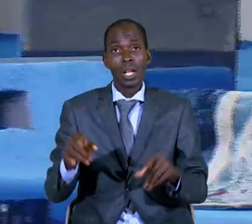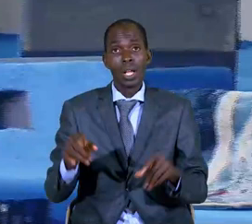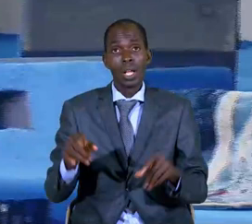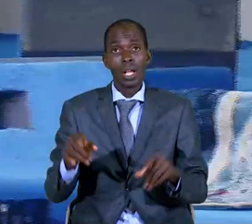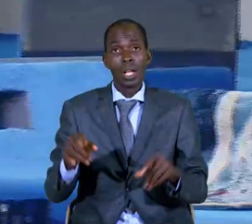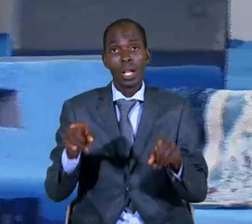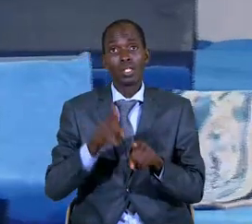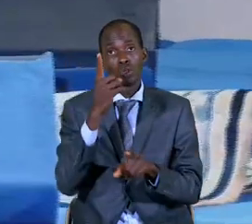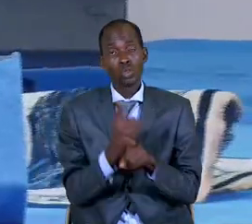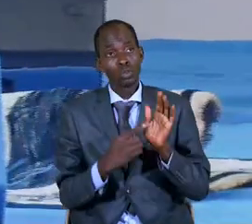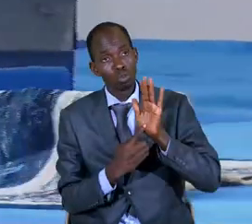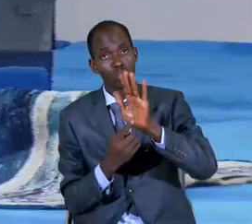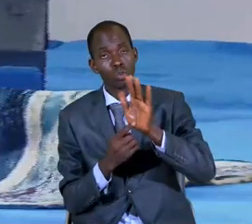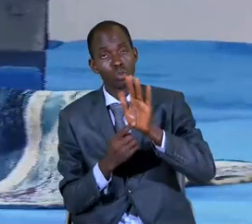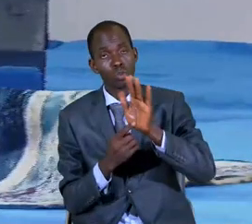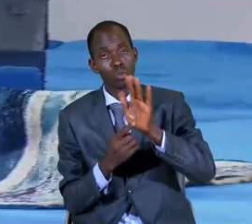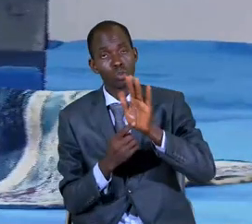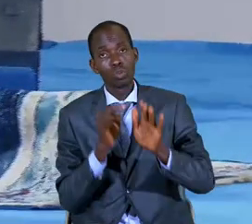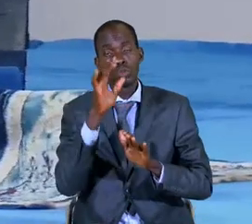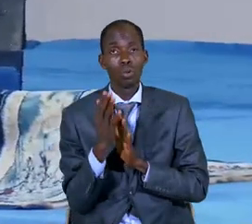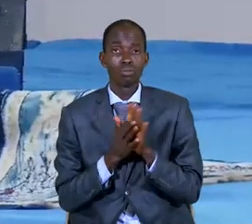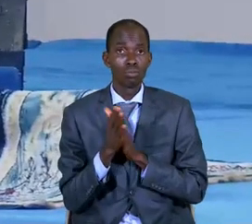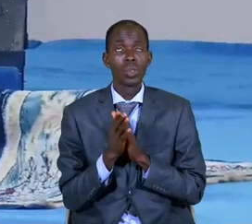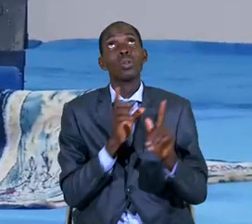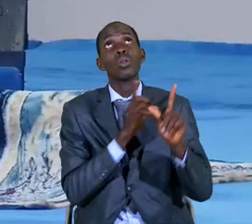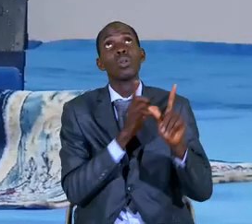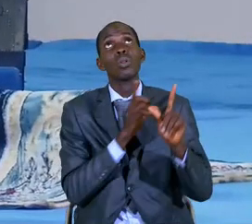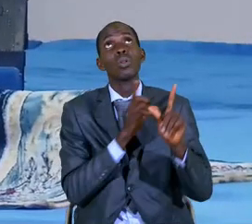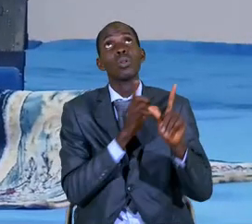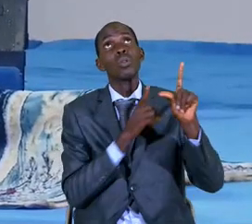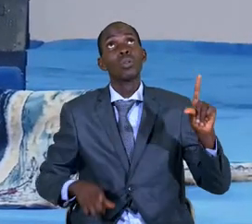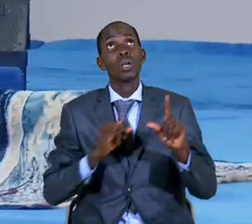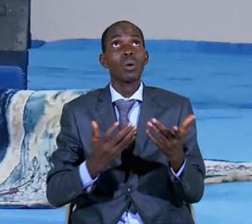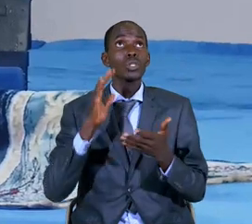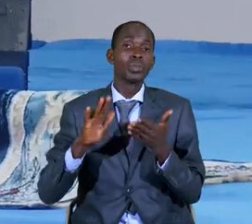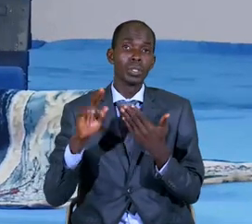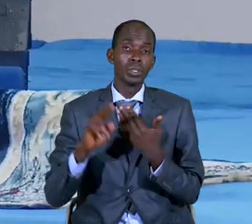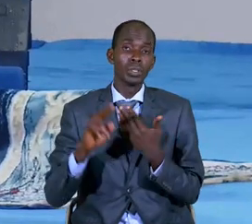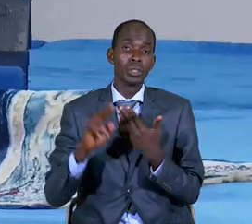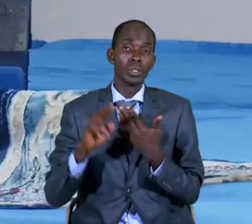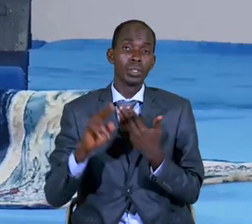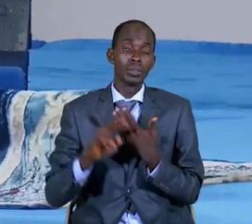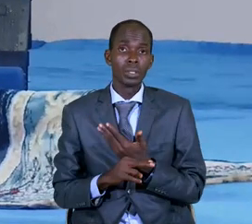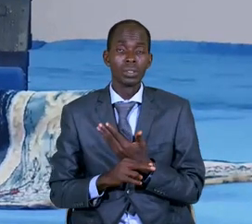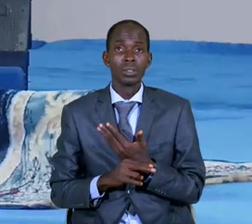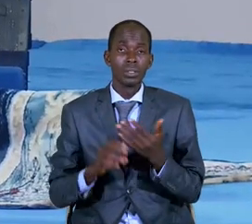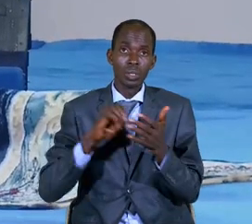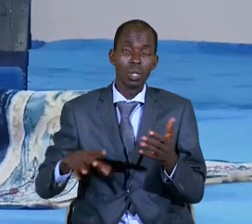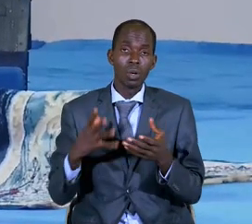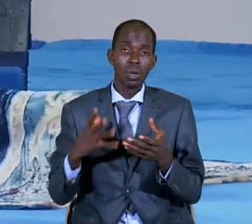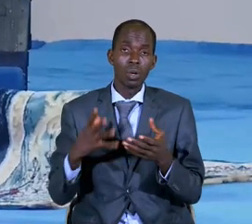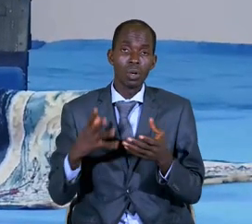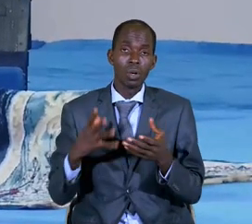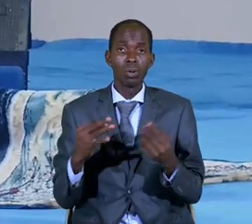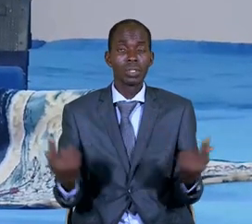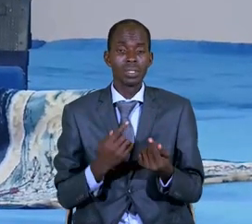indicate, Lord, I want your forgiveness, remission of sin,